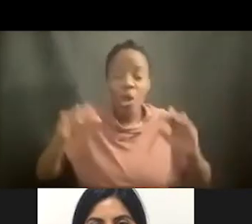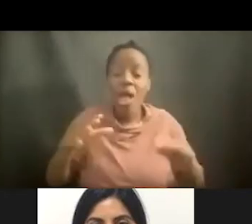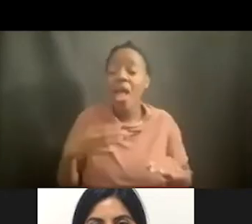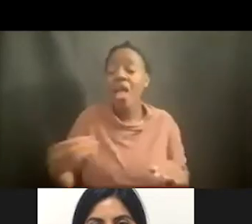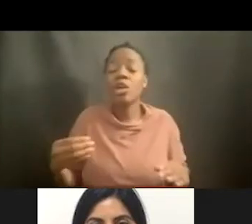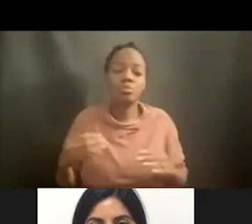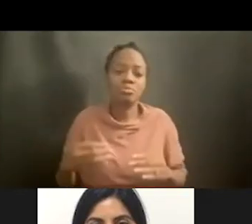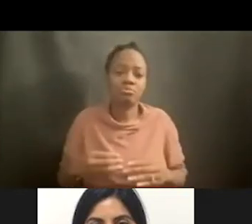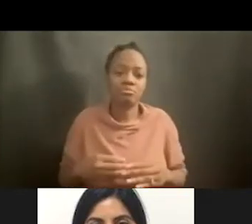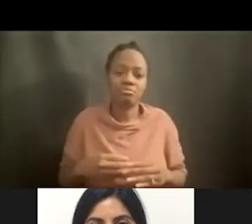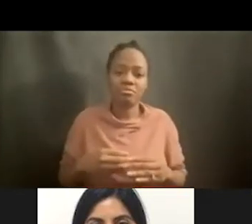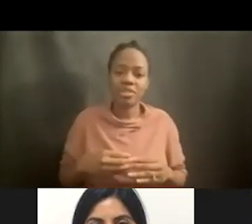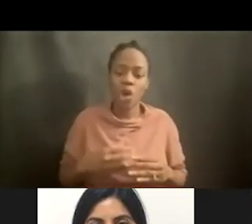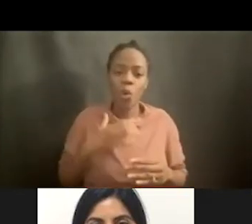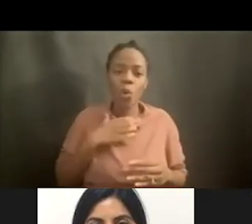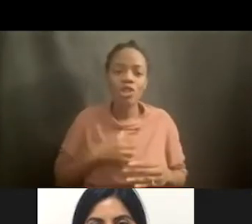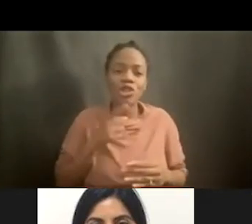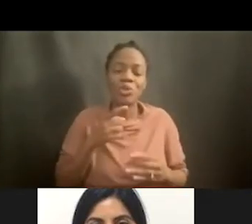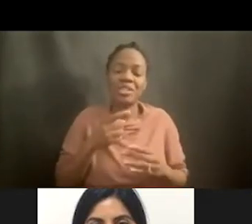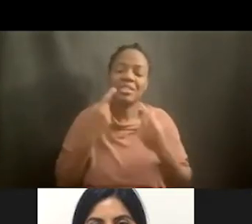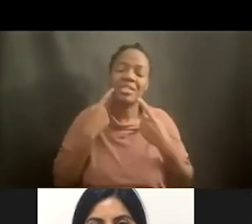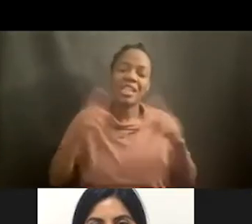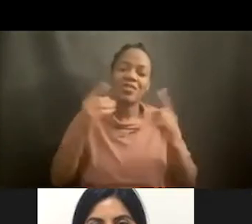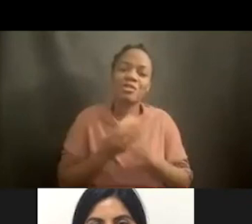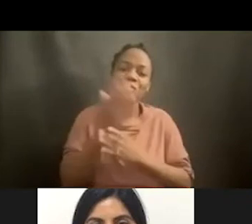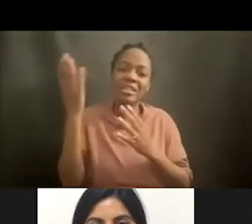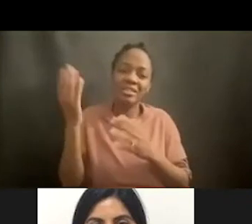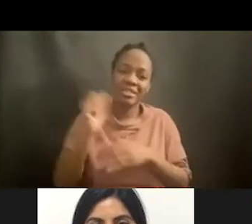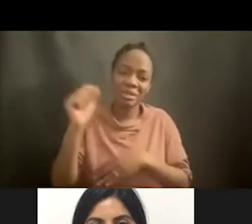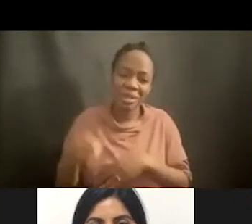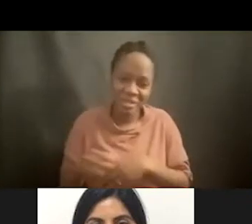a very successful spring semester.